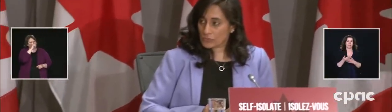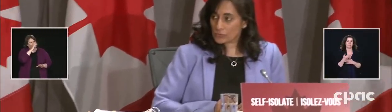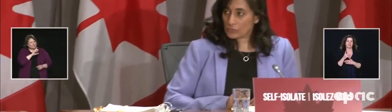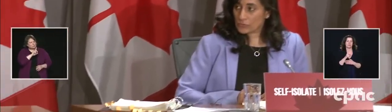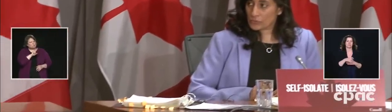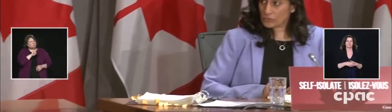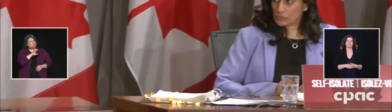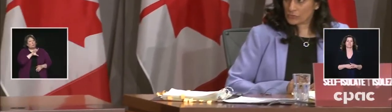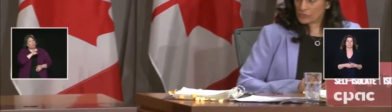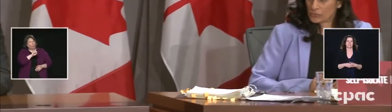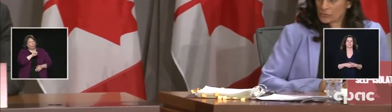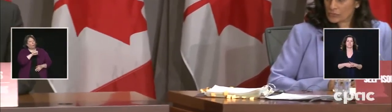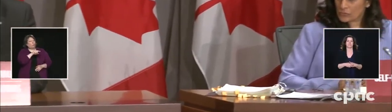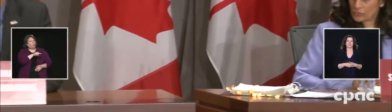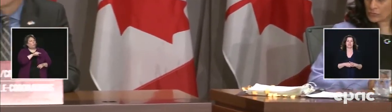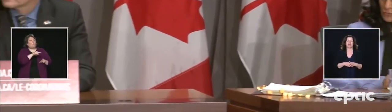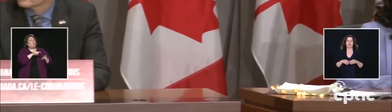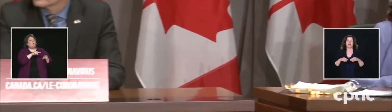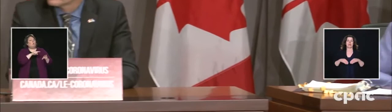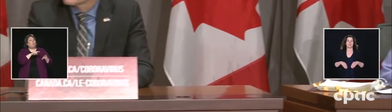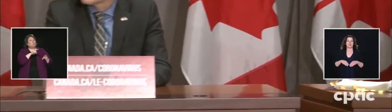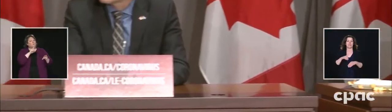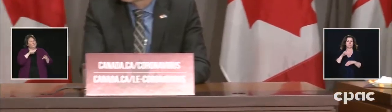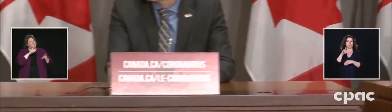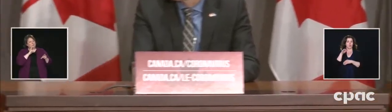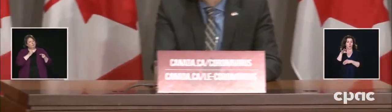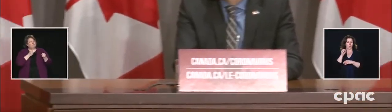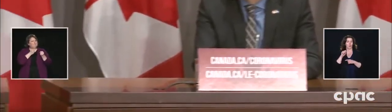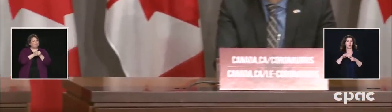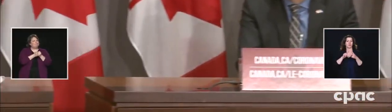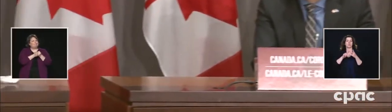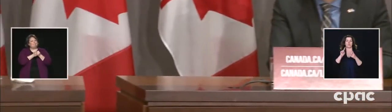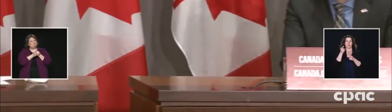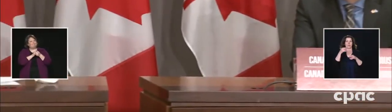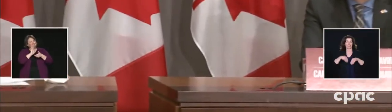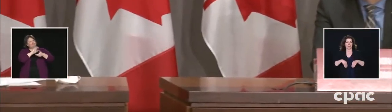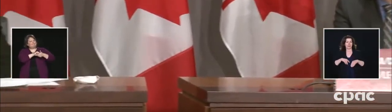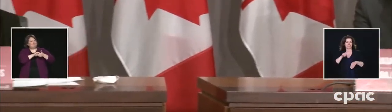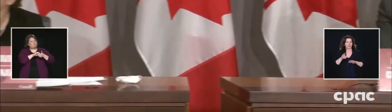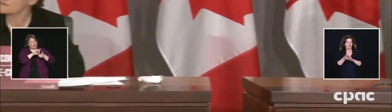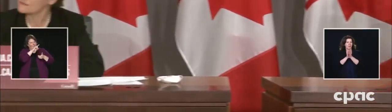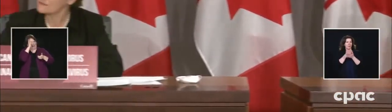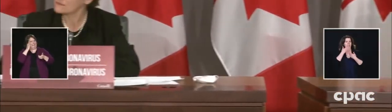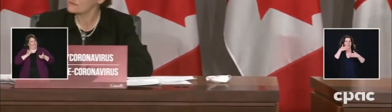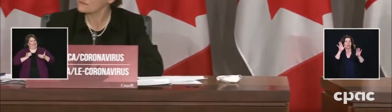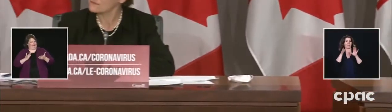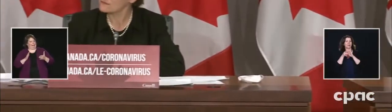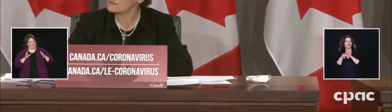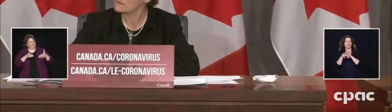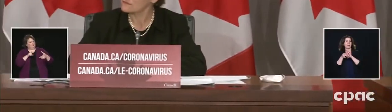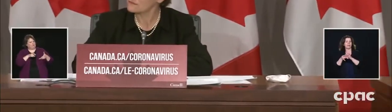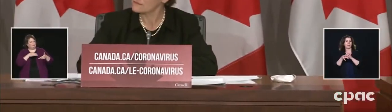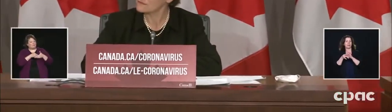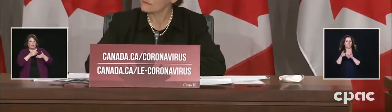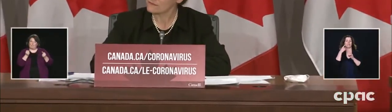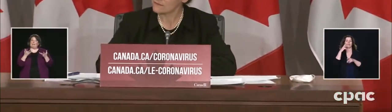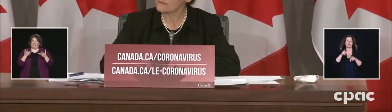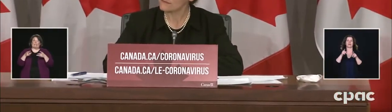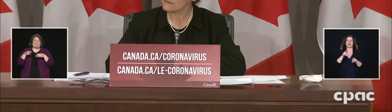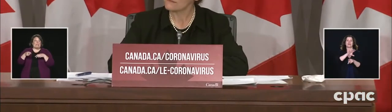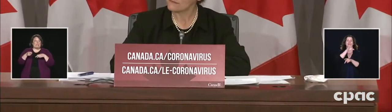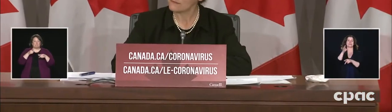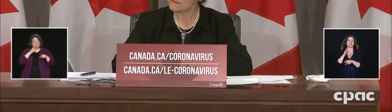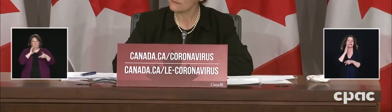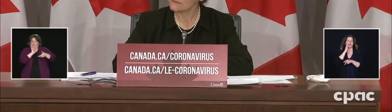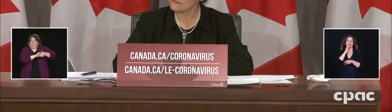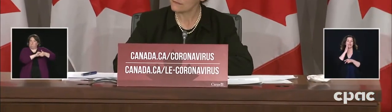allies for Black Canadians. I think that many Black Canadians and many activists would agree that being a good ally means calling out people for